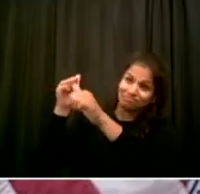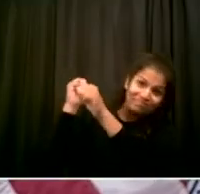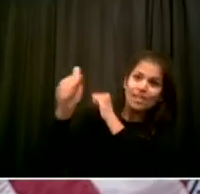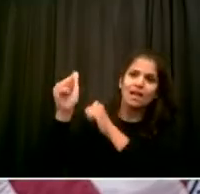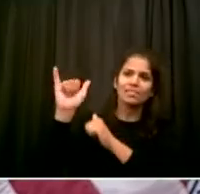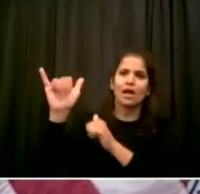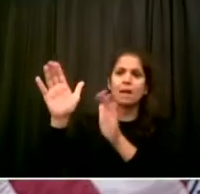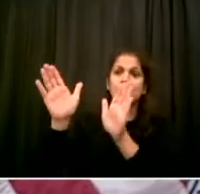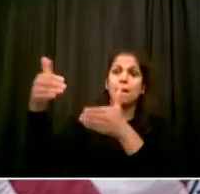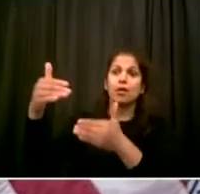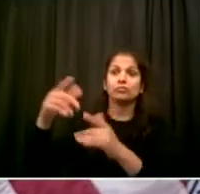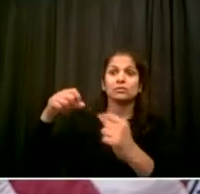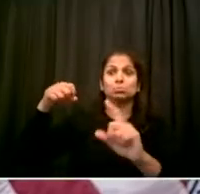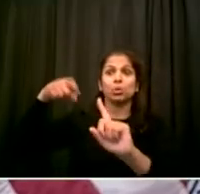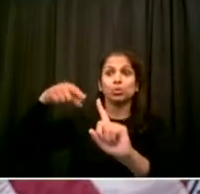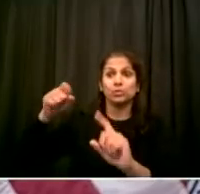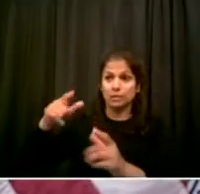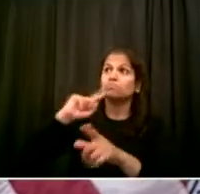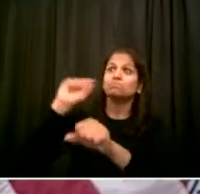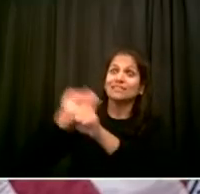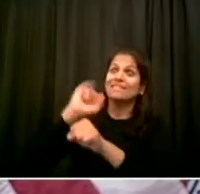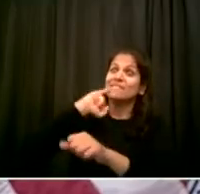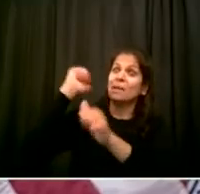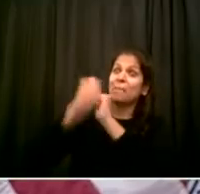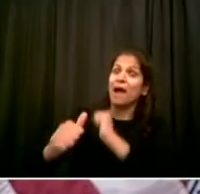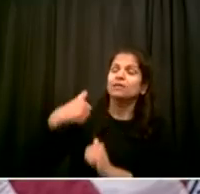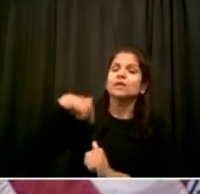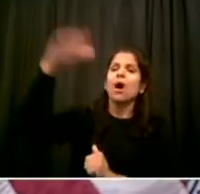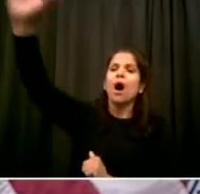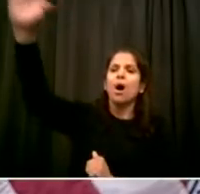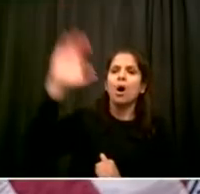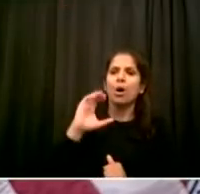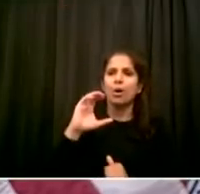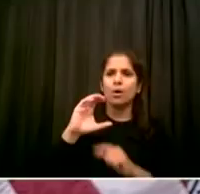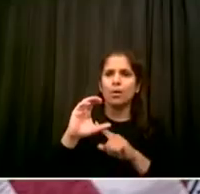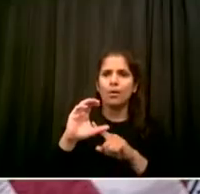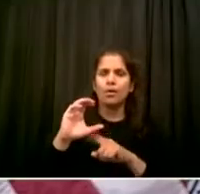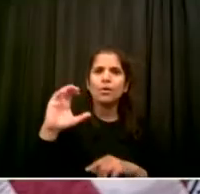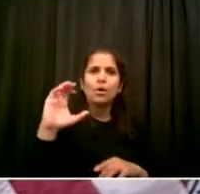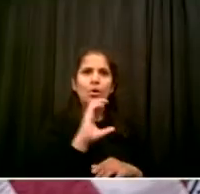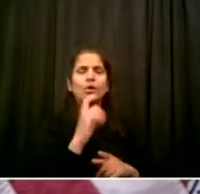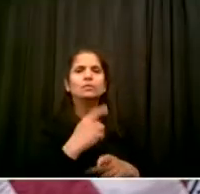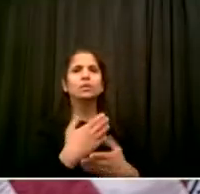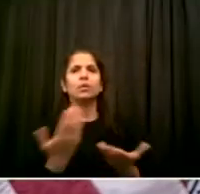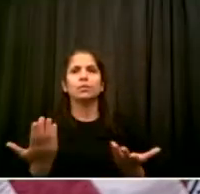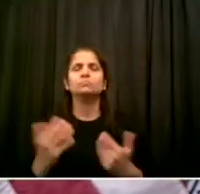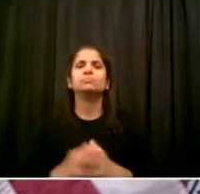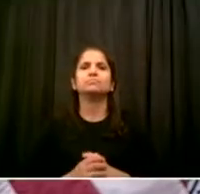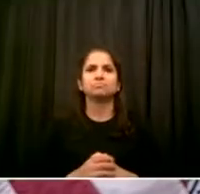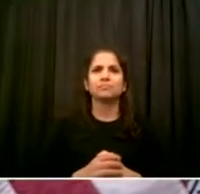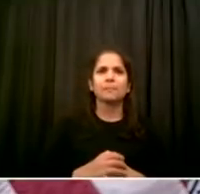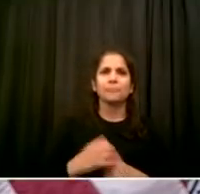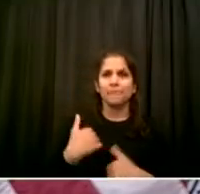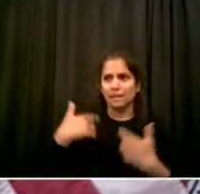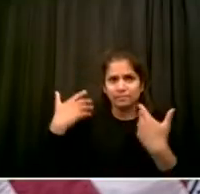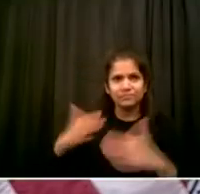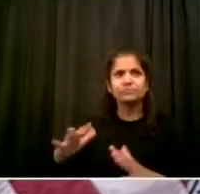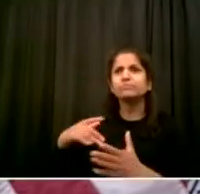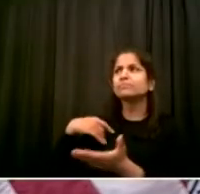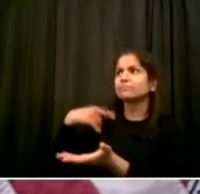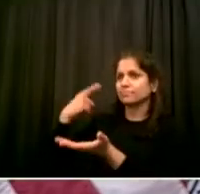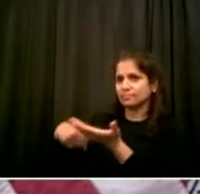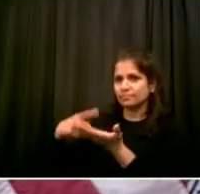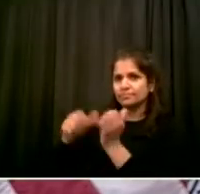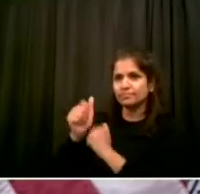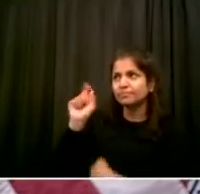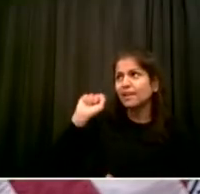for this borrowing authority so we can protect our people. And I know a lot of people are stepping up in this city and saying that's the right thing to